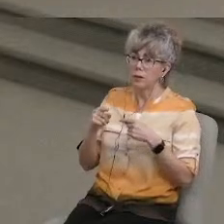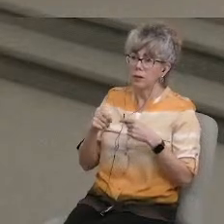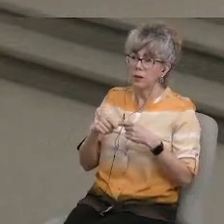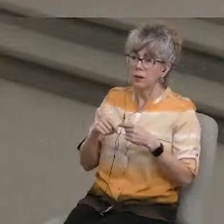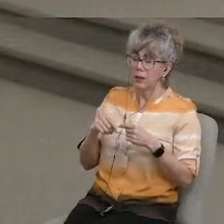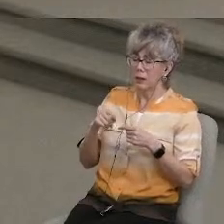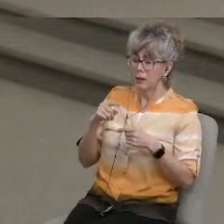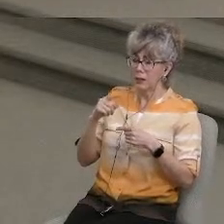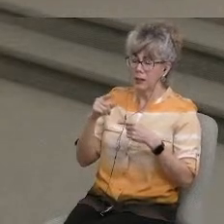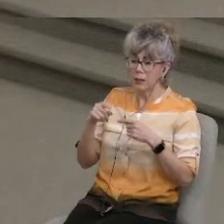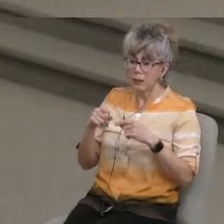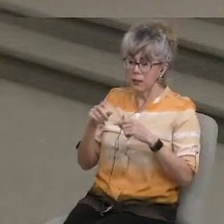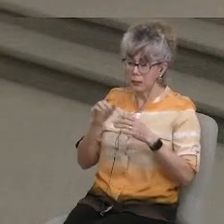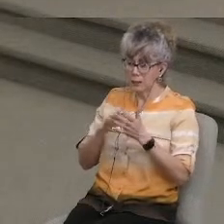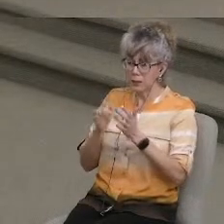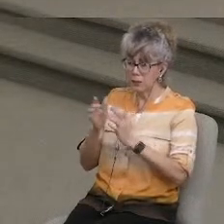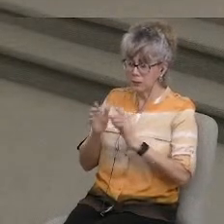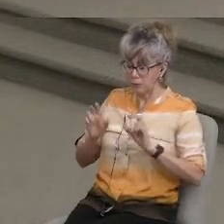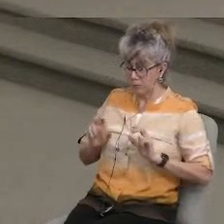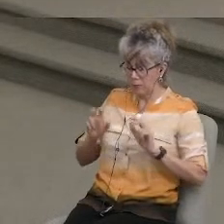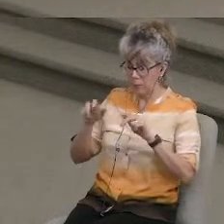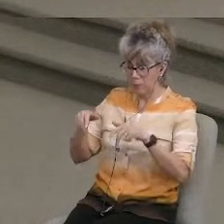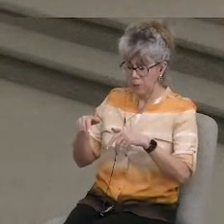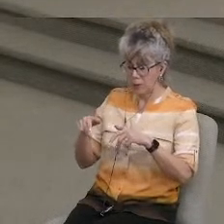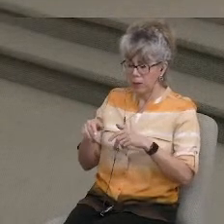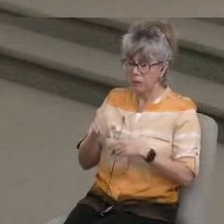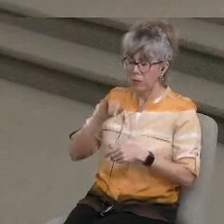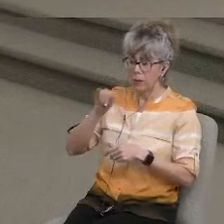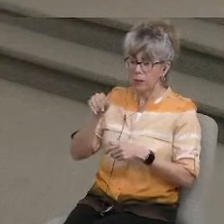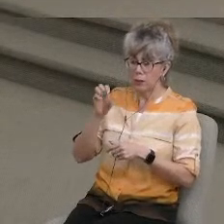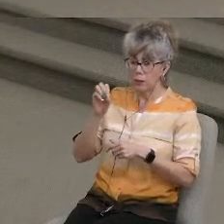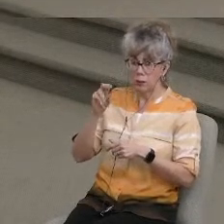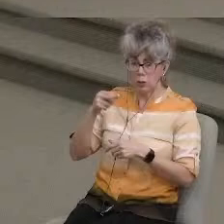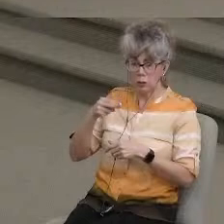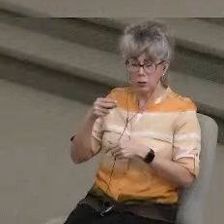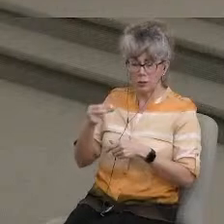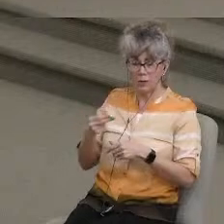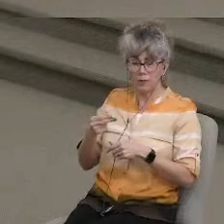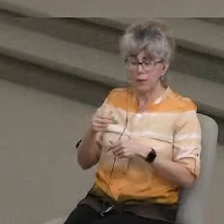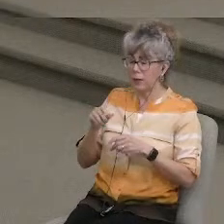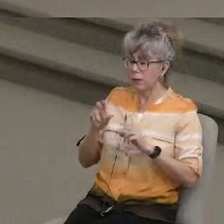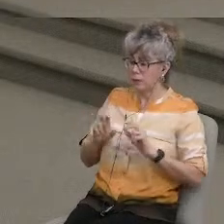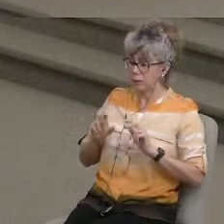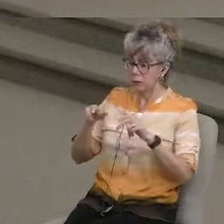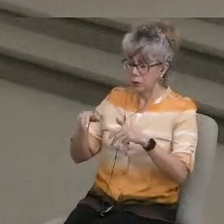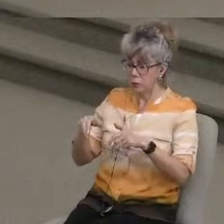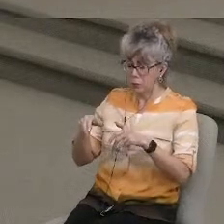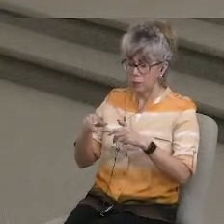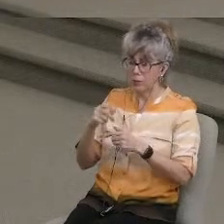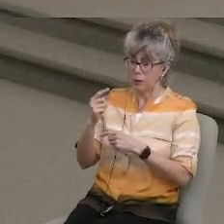Jesus had been buried by Joseph of Arimathea in his tomb that he loaned.